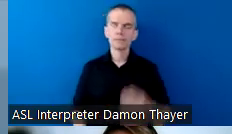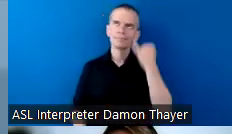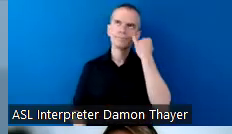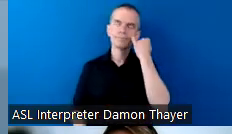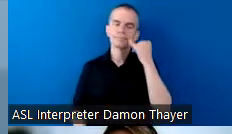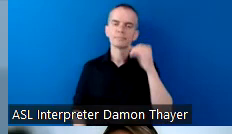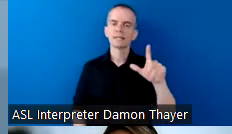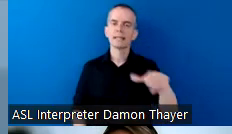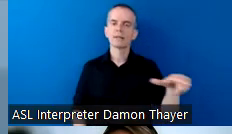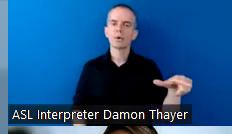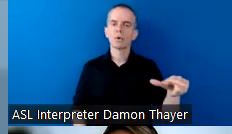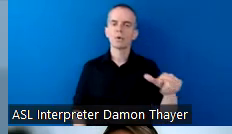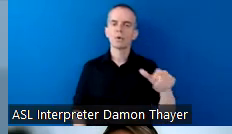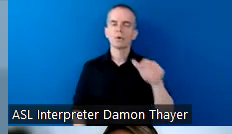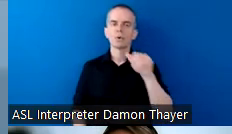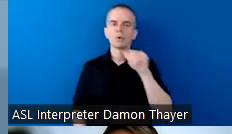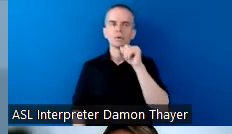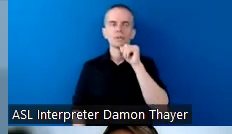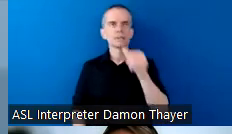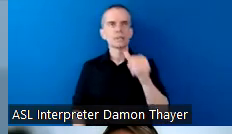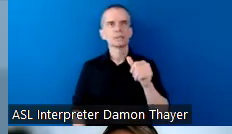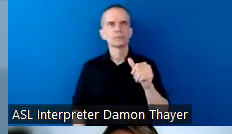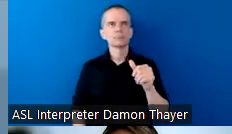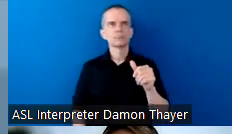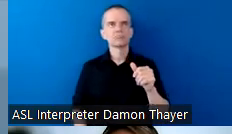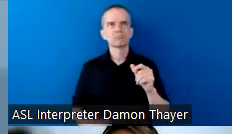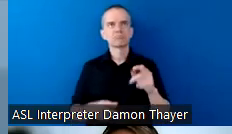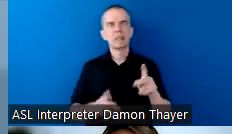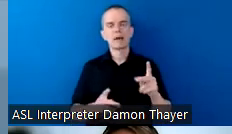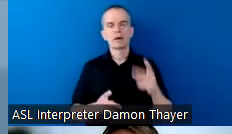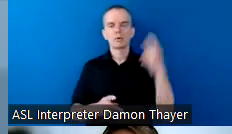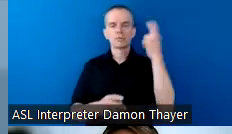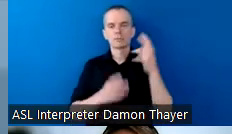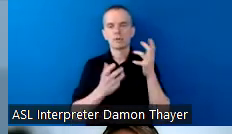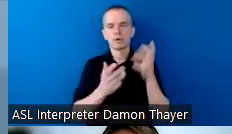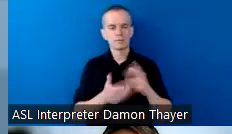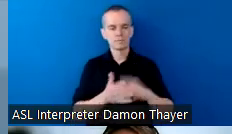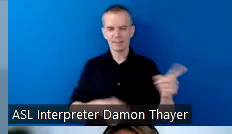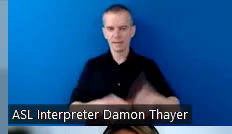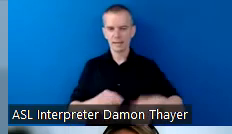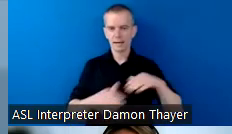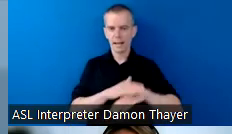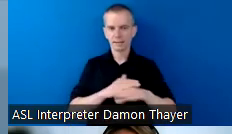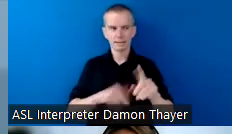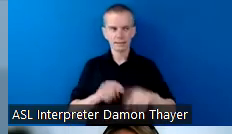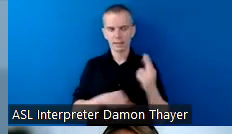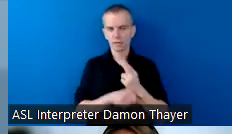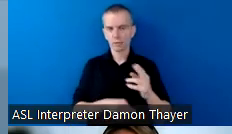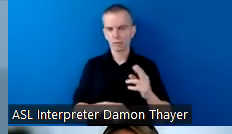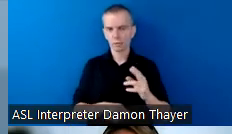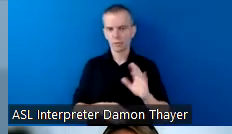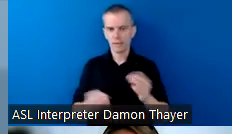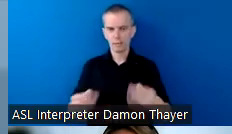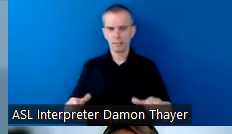landlord denies a reasonable accommodation, that is effectively denying access or use of the property by a person with